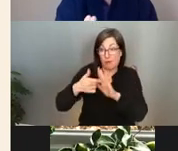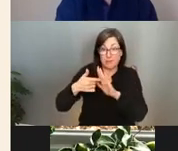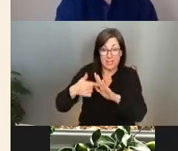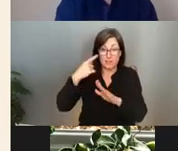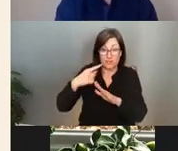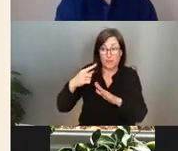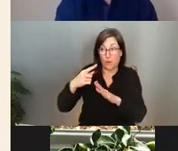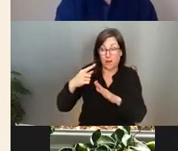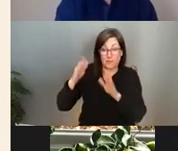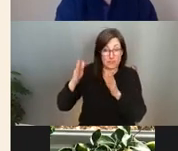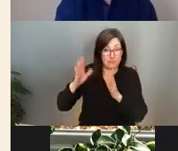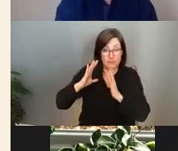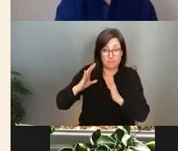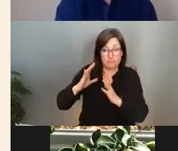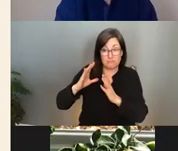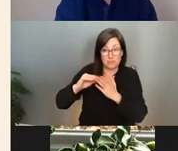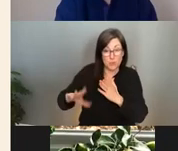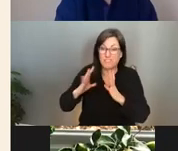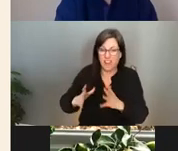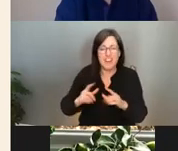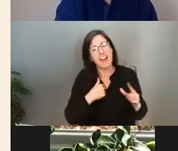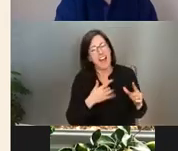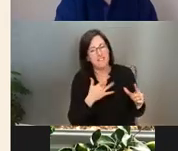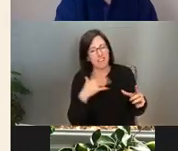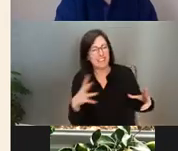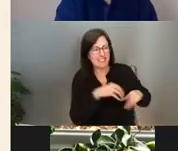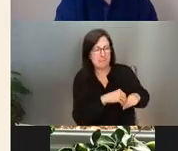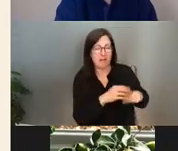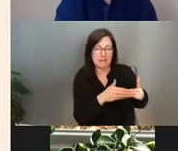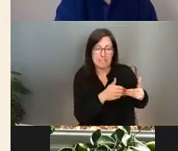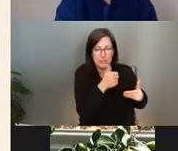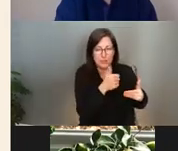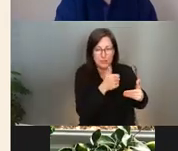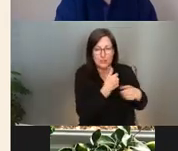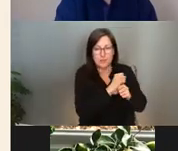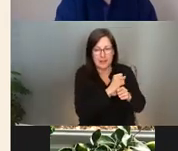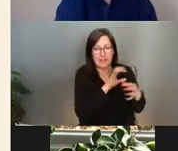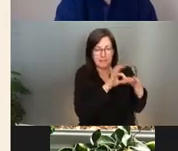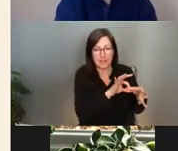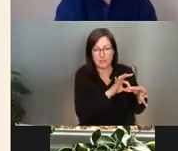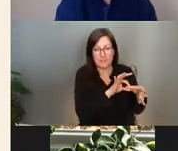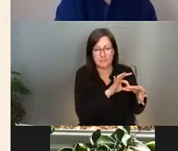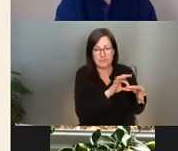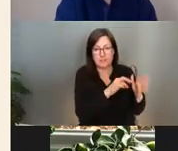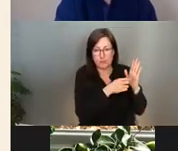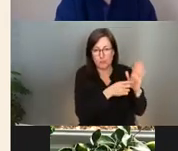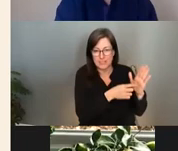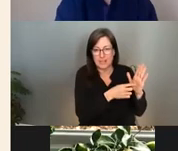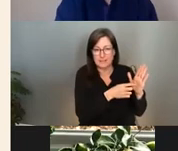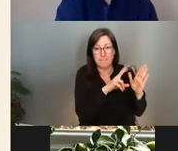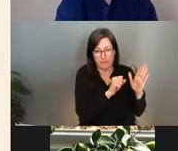felt that the seatbelt was something a little bit easier to represent and make that connection with, that representation of